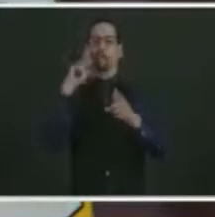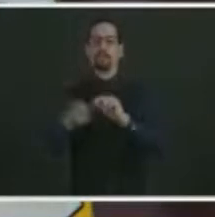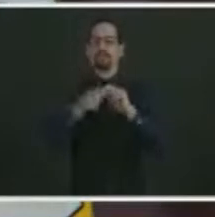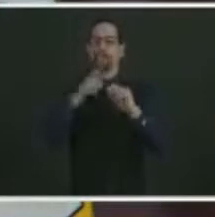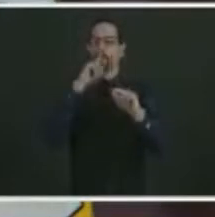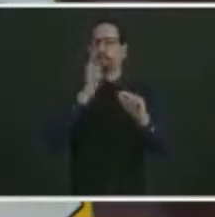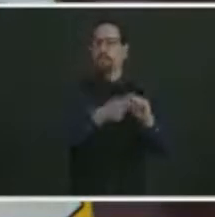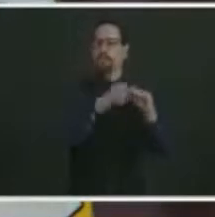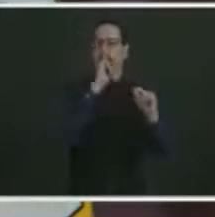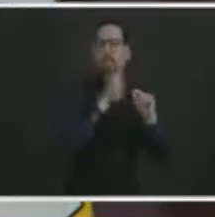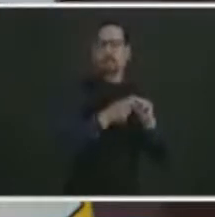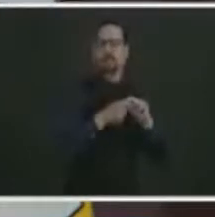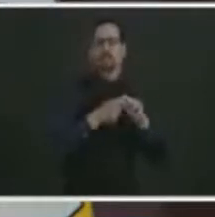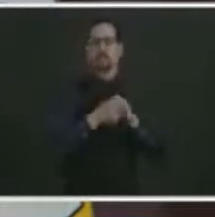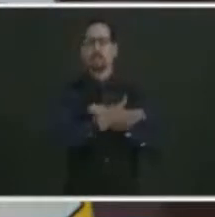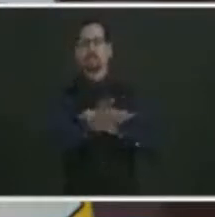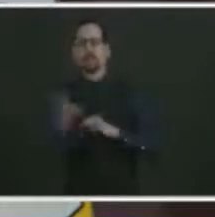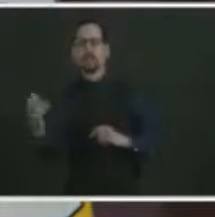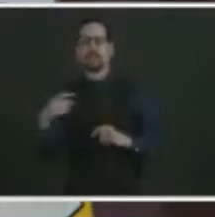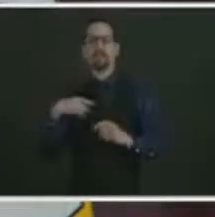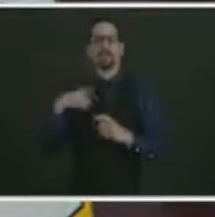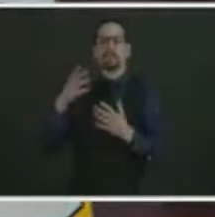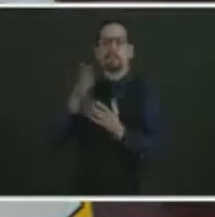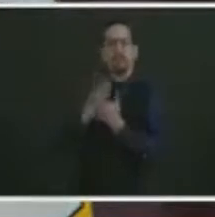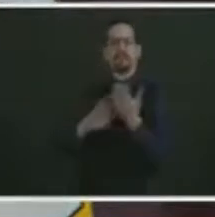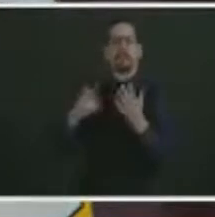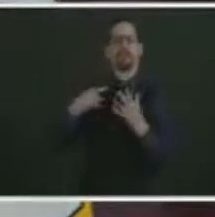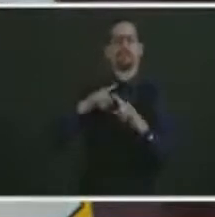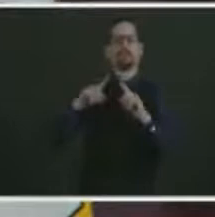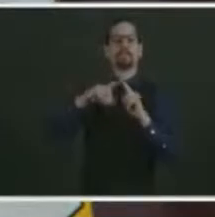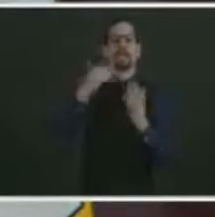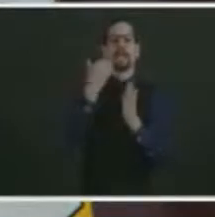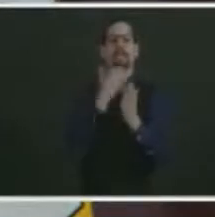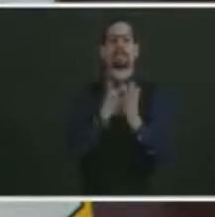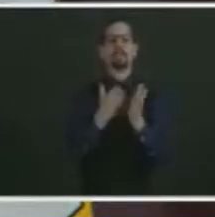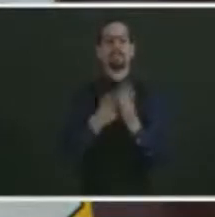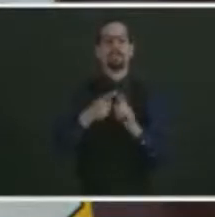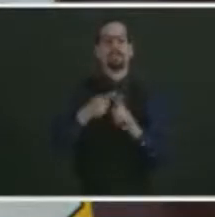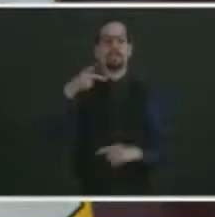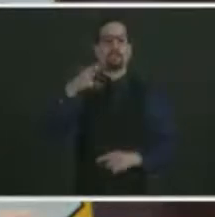pick who I think is the best. But it's absolutely a priority of